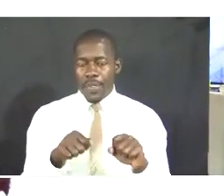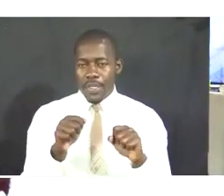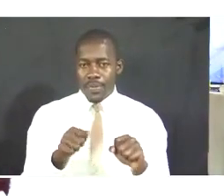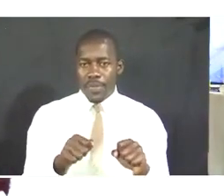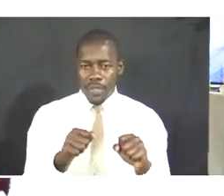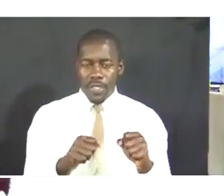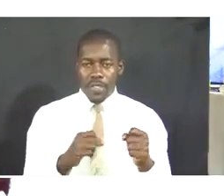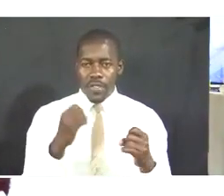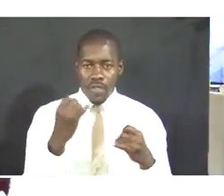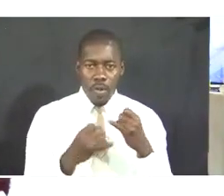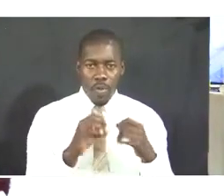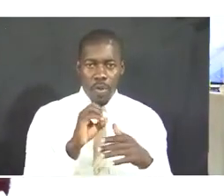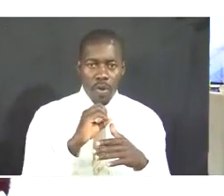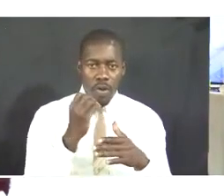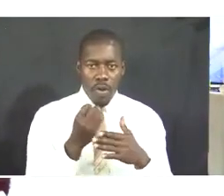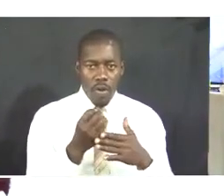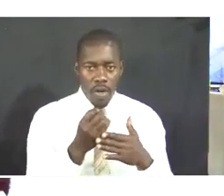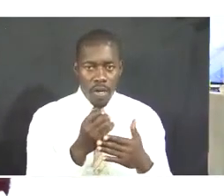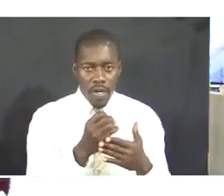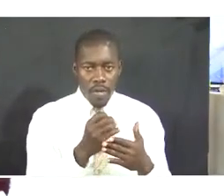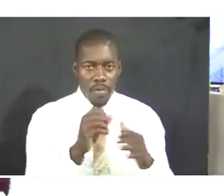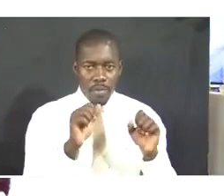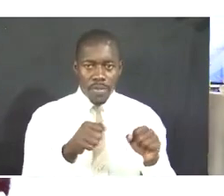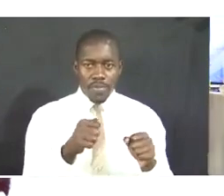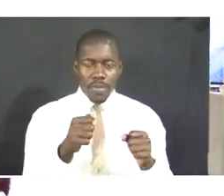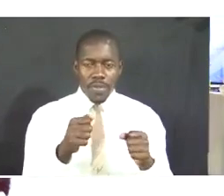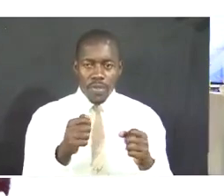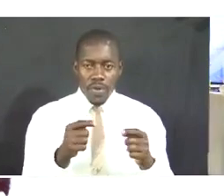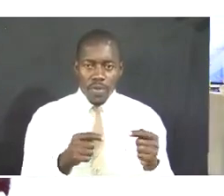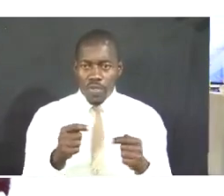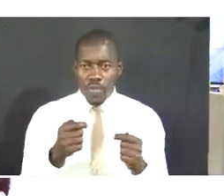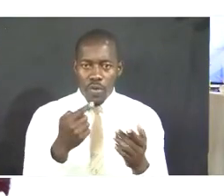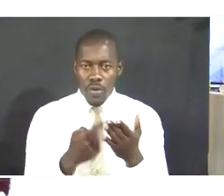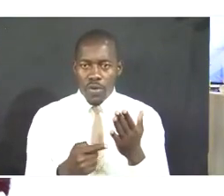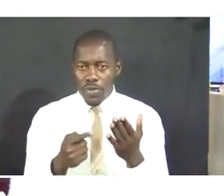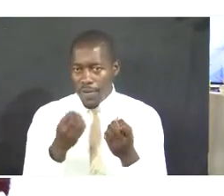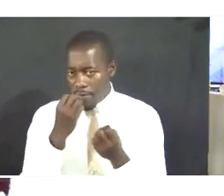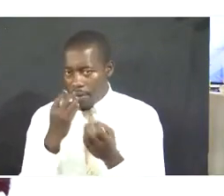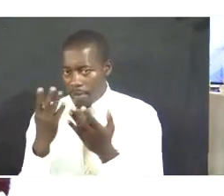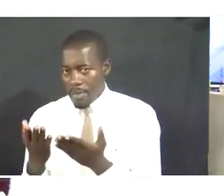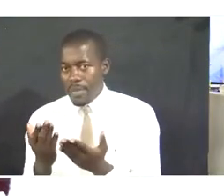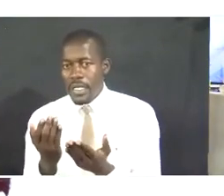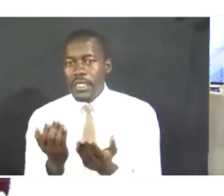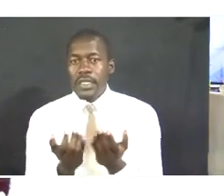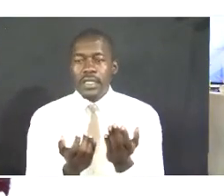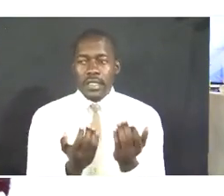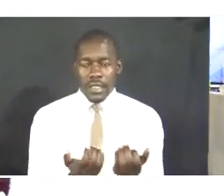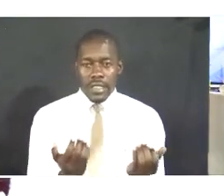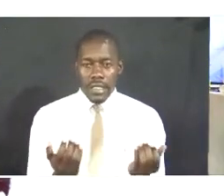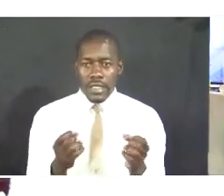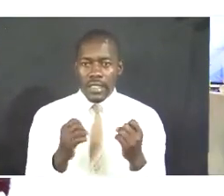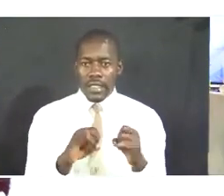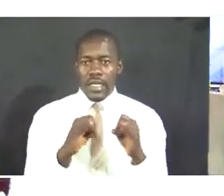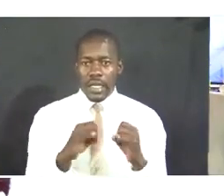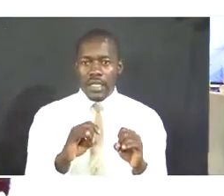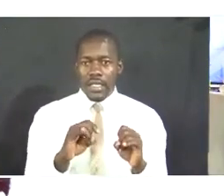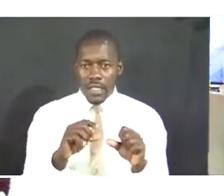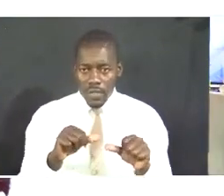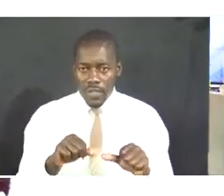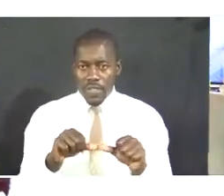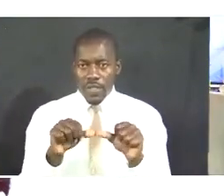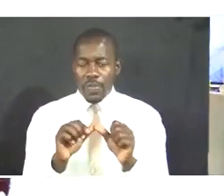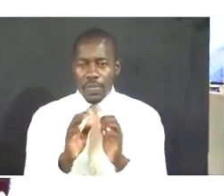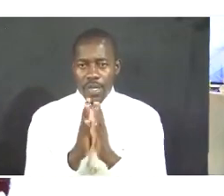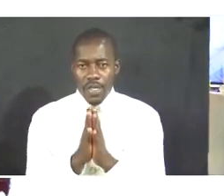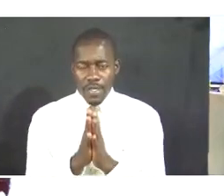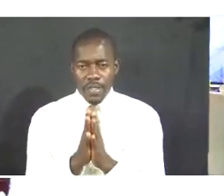develop the curriculum, but we can control what we tell our children. Let's continue praying. Let's continue talking to